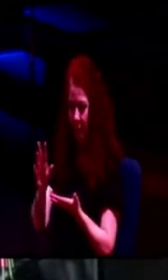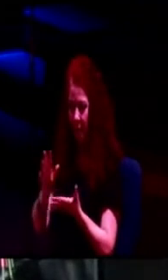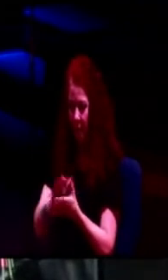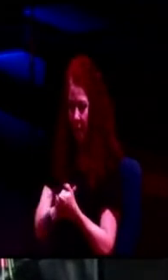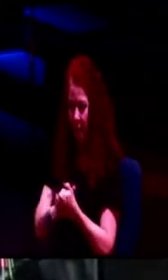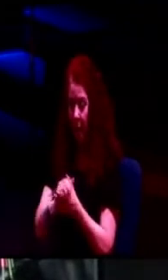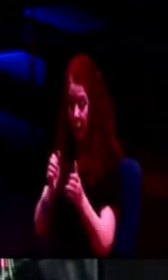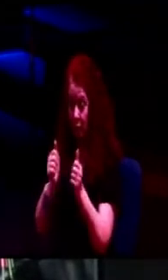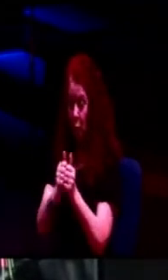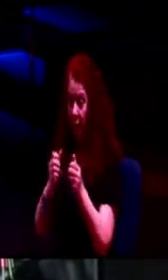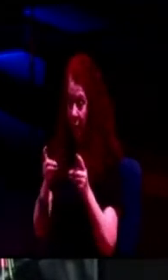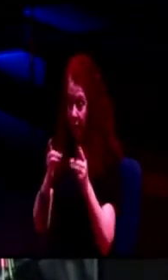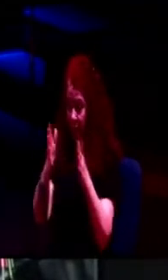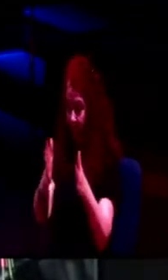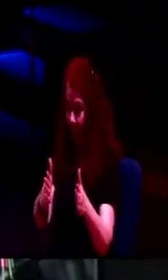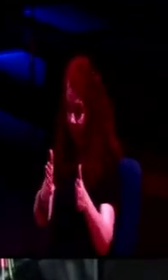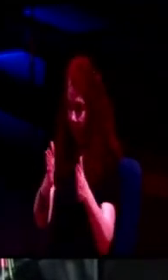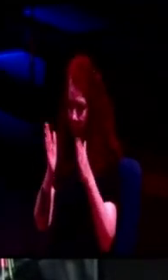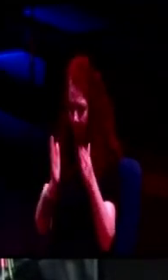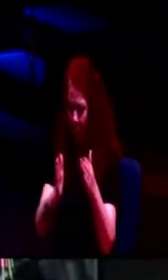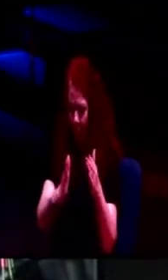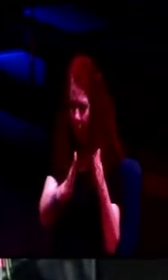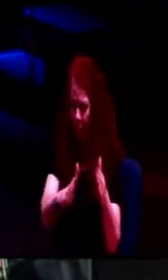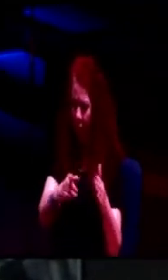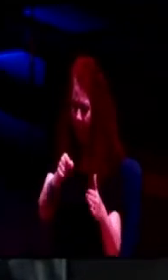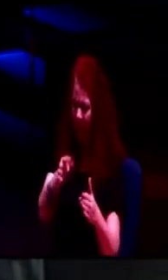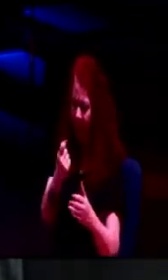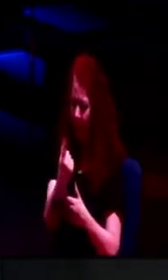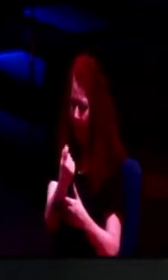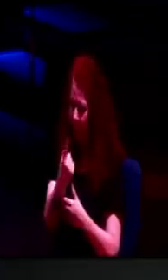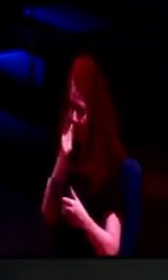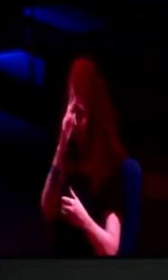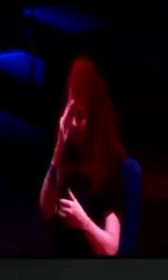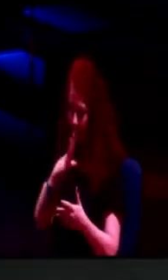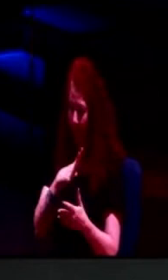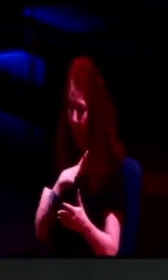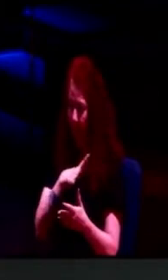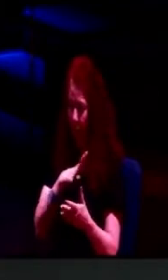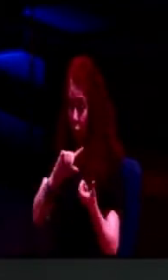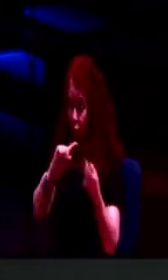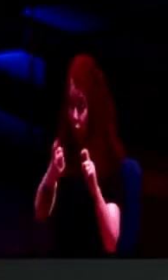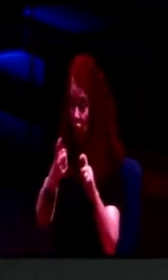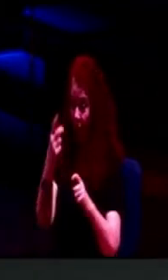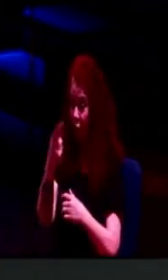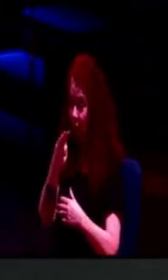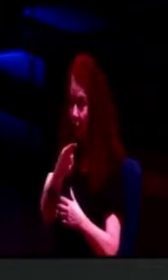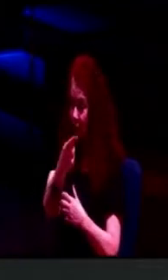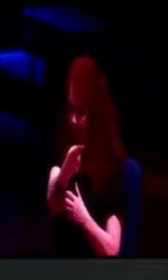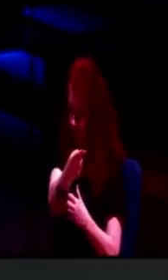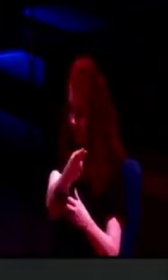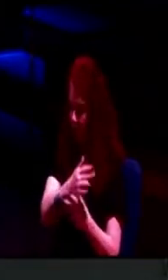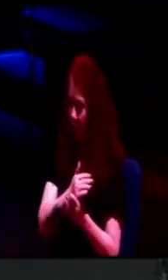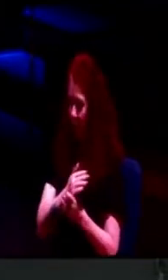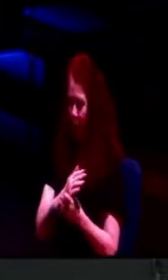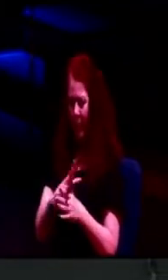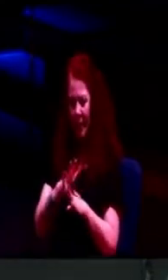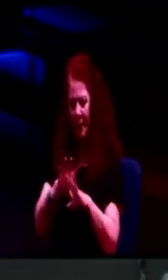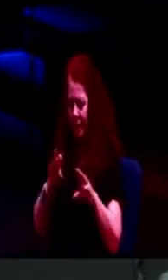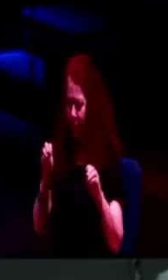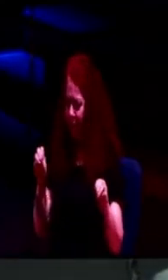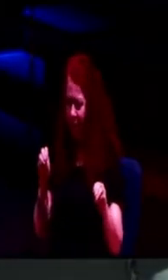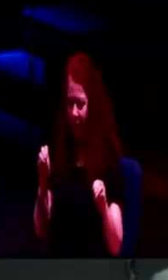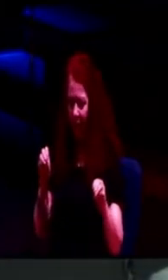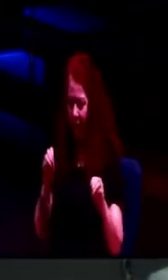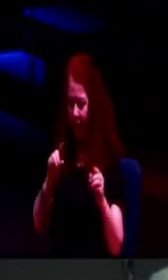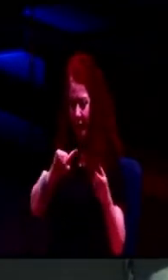preparing these 11 men who really changed history. Like, nothing has impacted our world